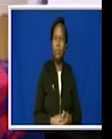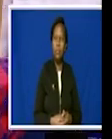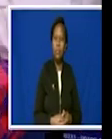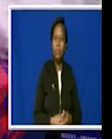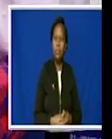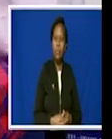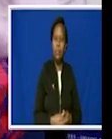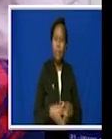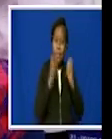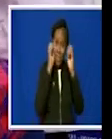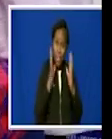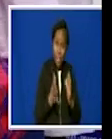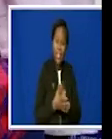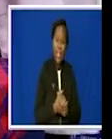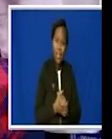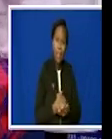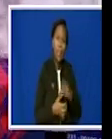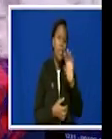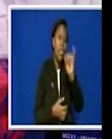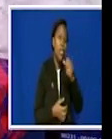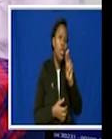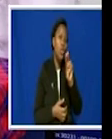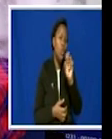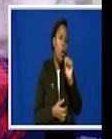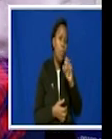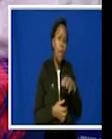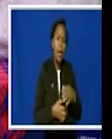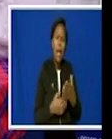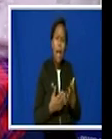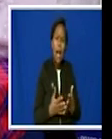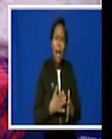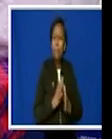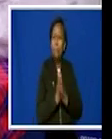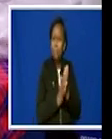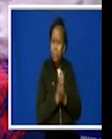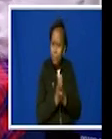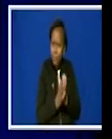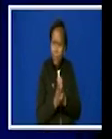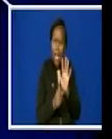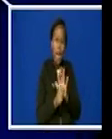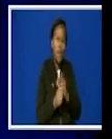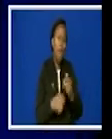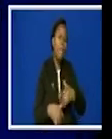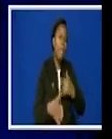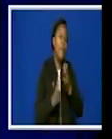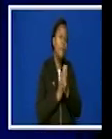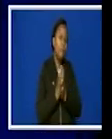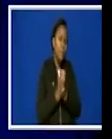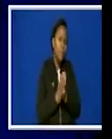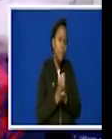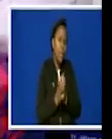Oh yes, Mwalimu. Hello, Mr. Washington. How are you? I'm fine. I am super excited. I am feeling super flus. I am